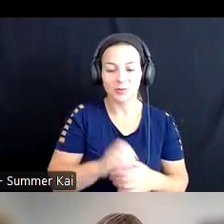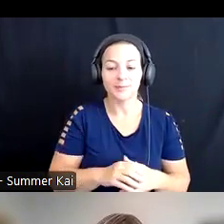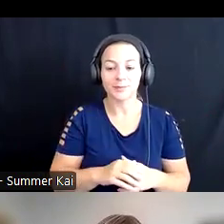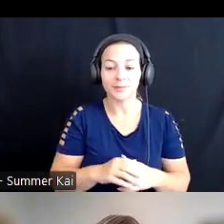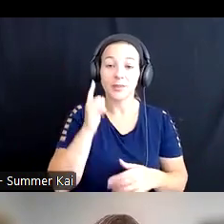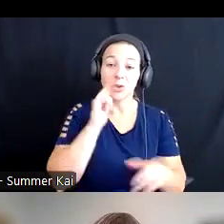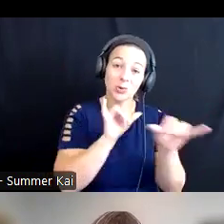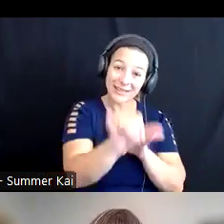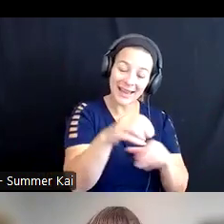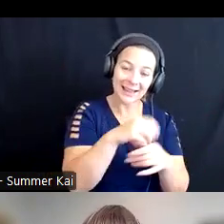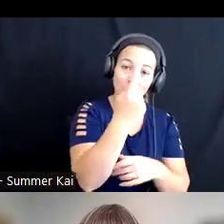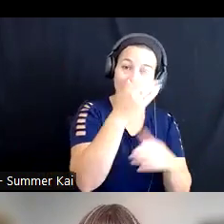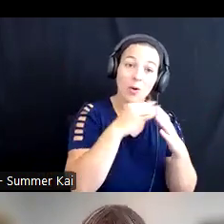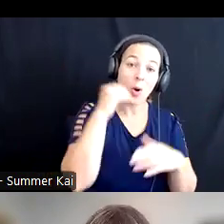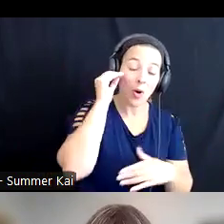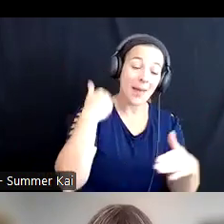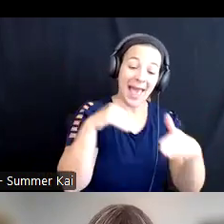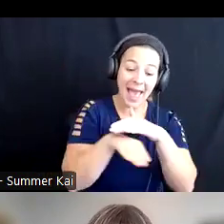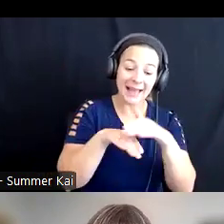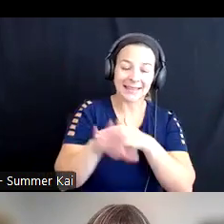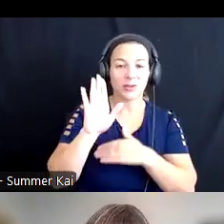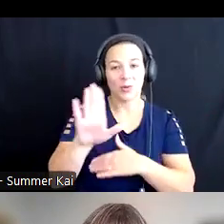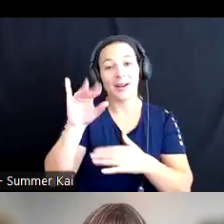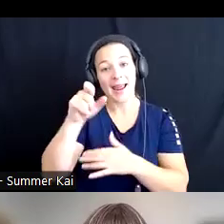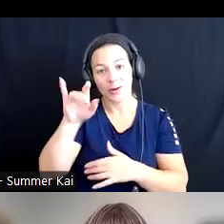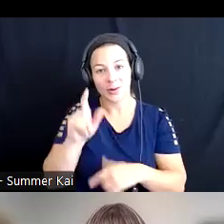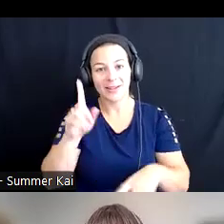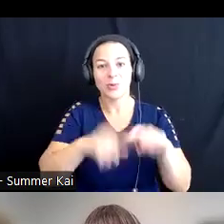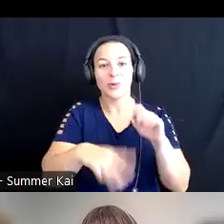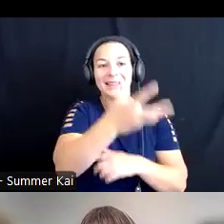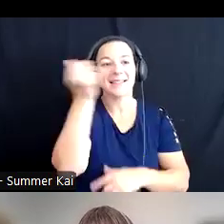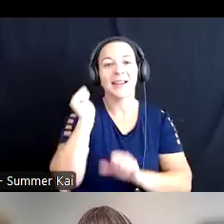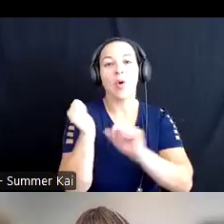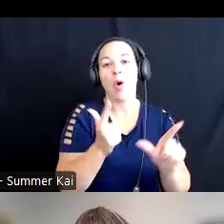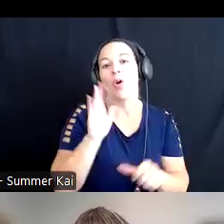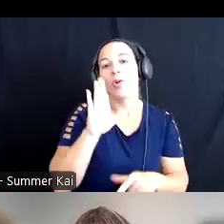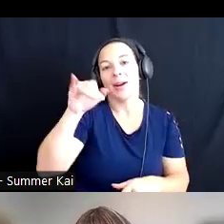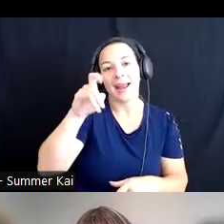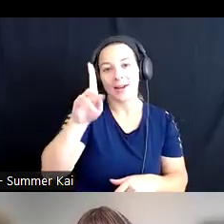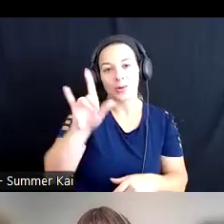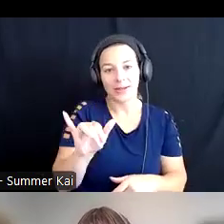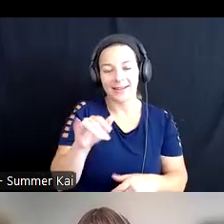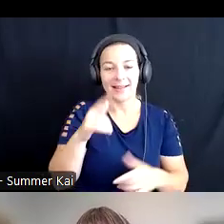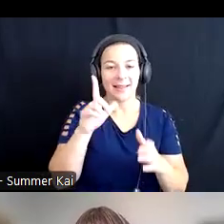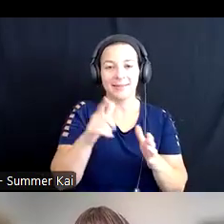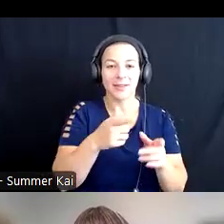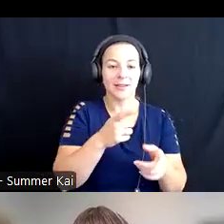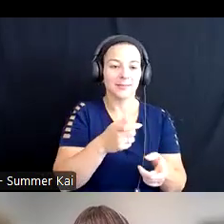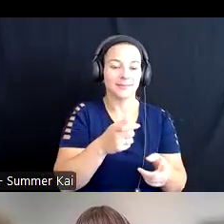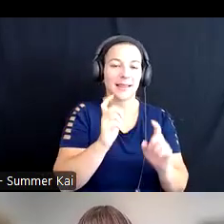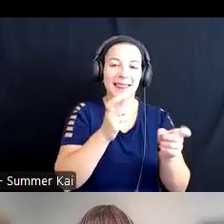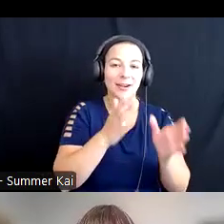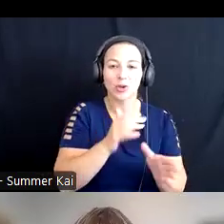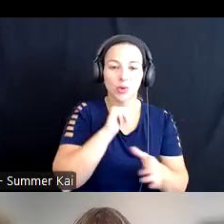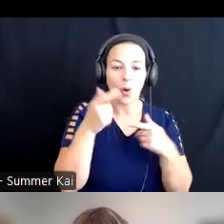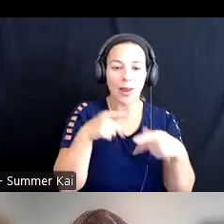equity, you can't really take all of your equity out of your house. A lender wouldn't allow that. So if you go to the next slide, we've taken a look at